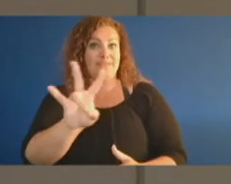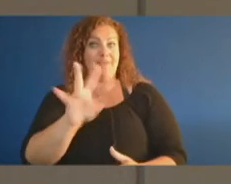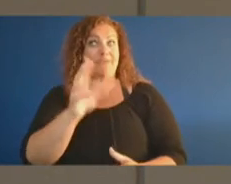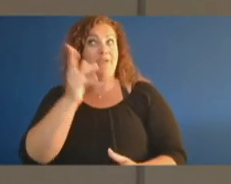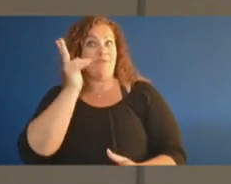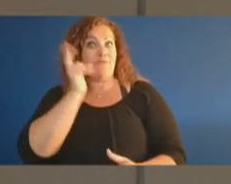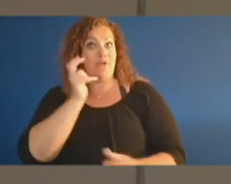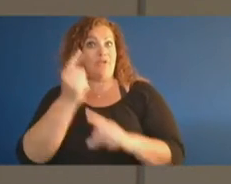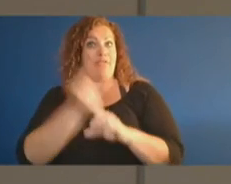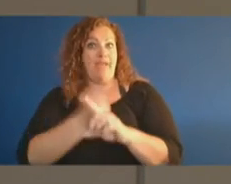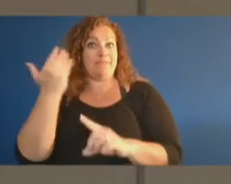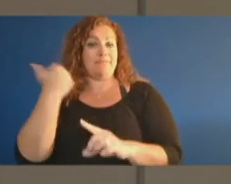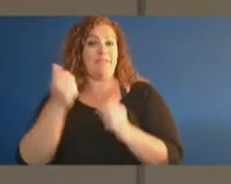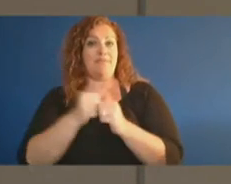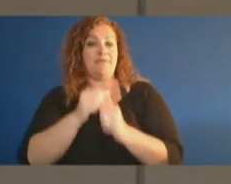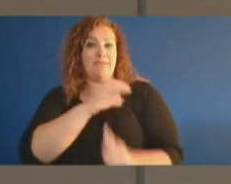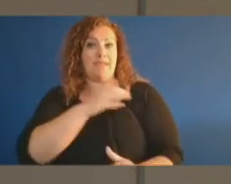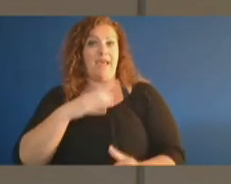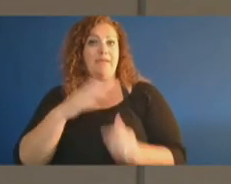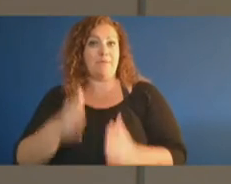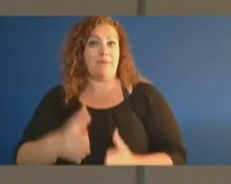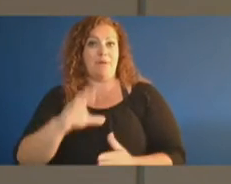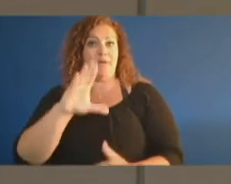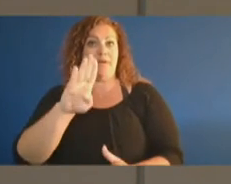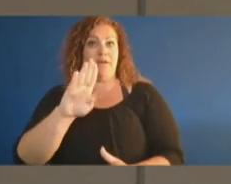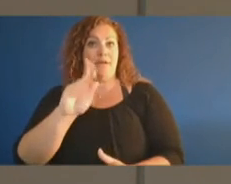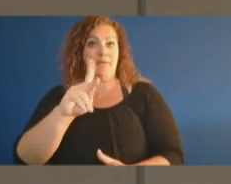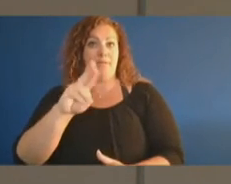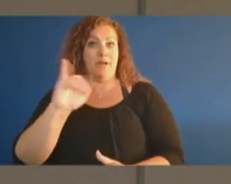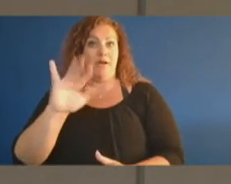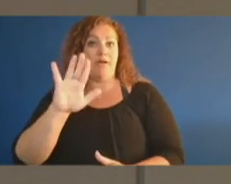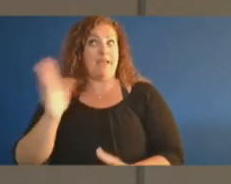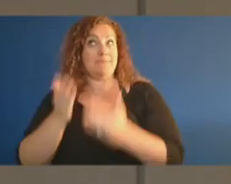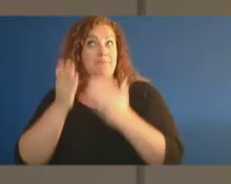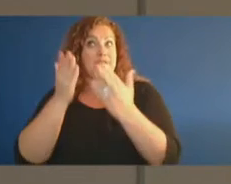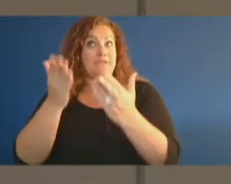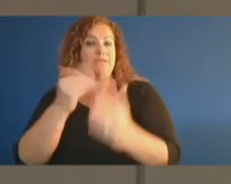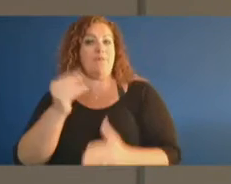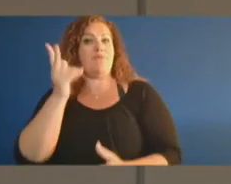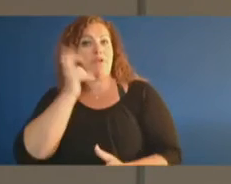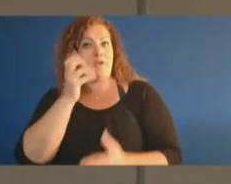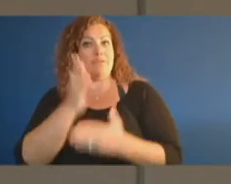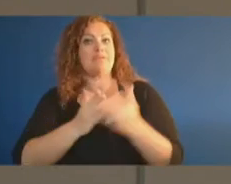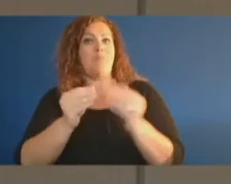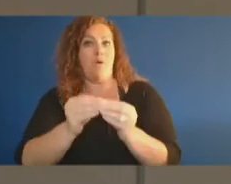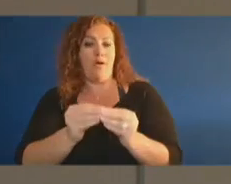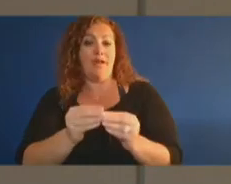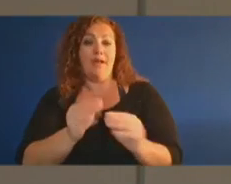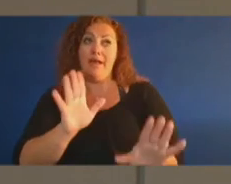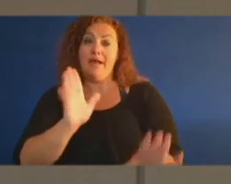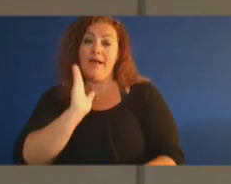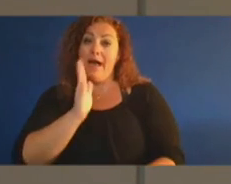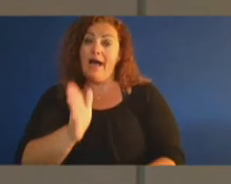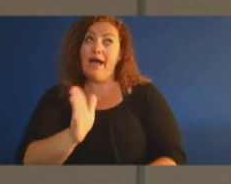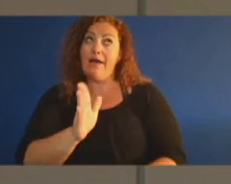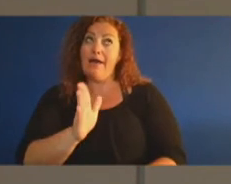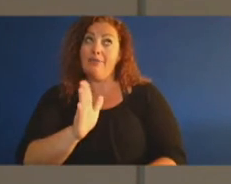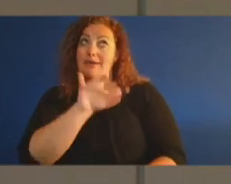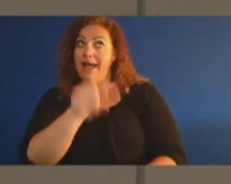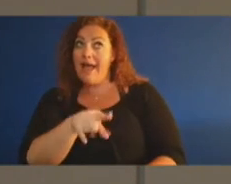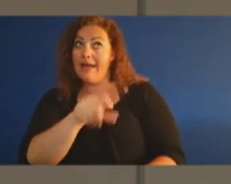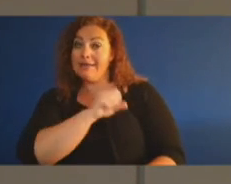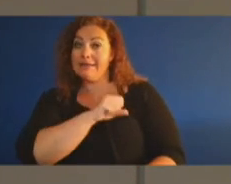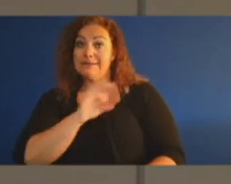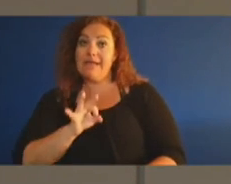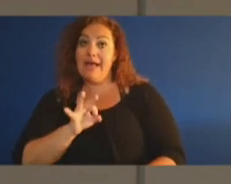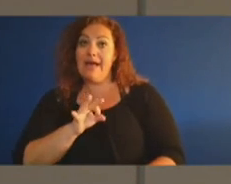month with uh council member bari's petition and we've heard it some more so I would ask the the staff or maybe